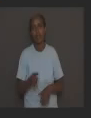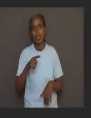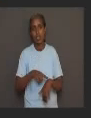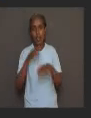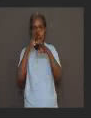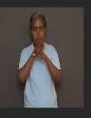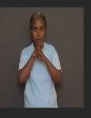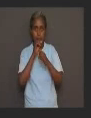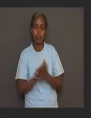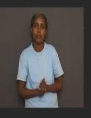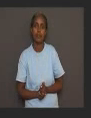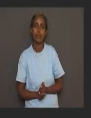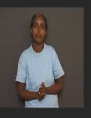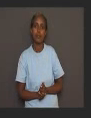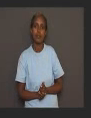Time's up.